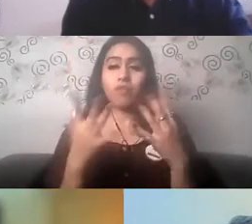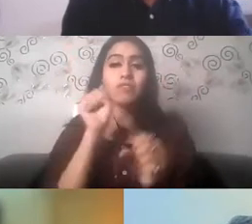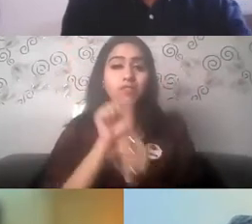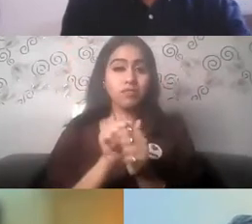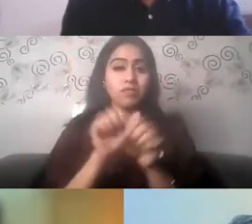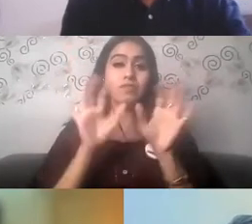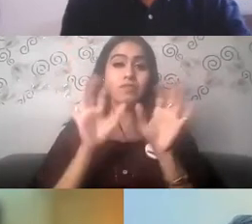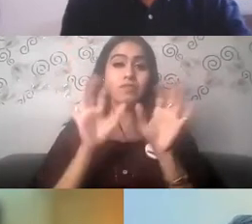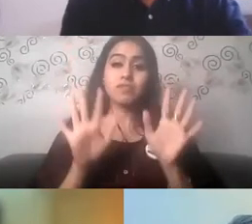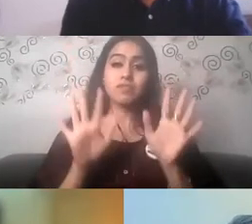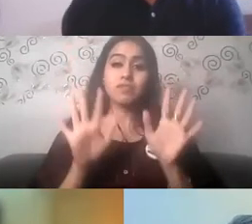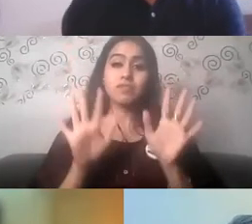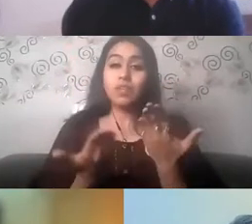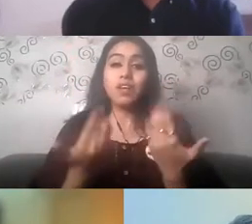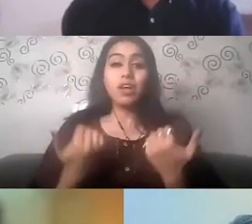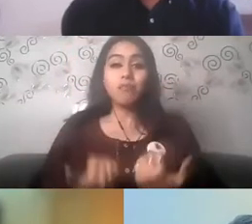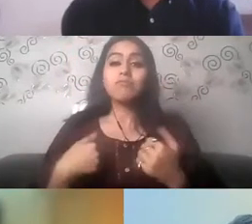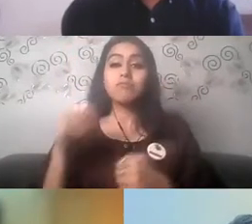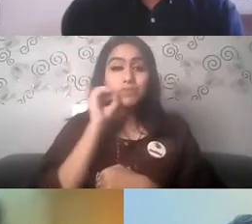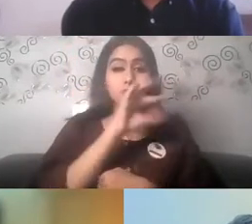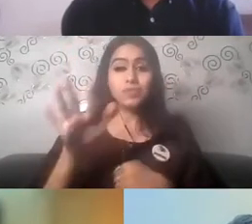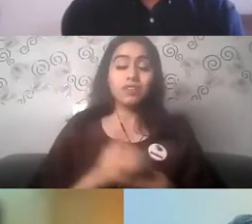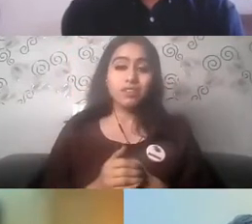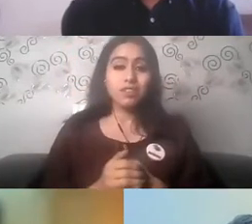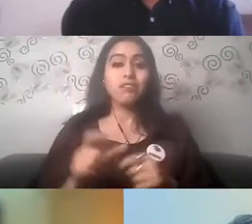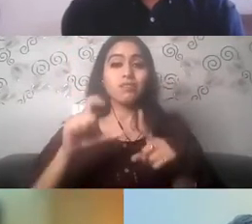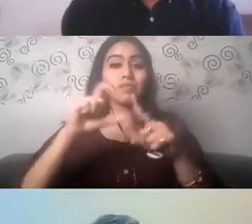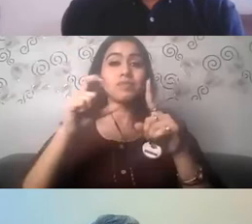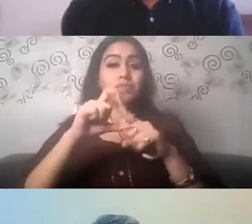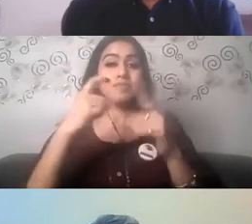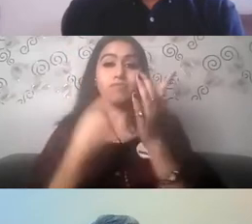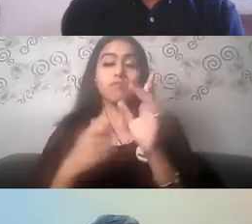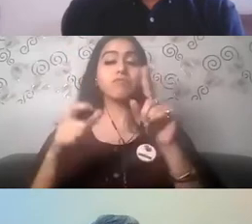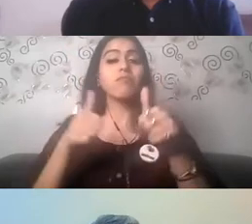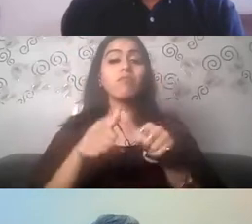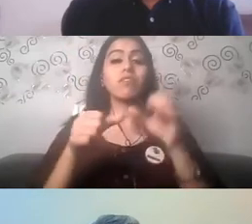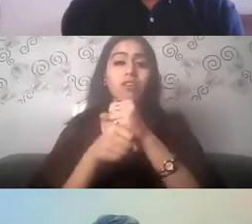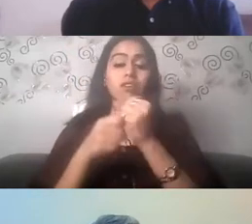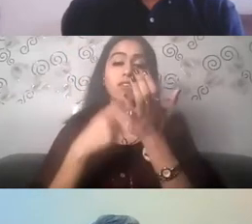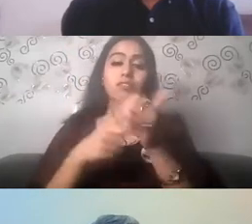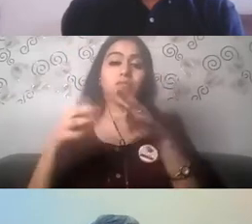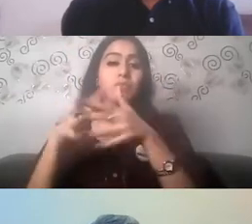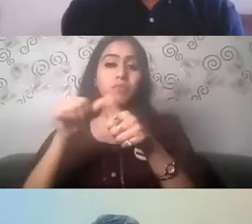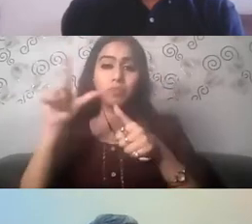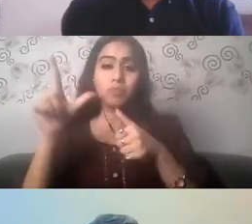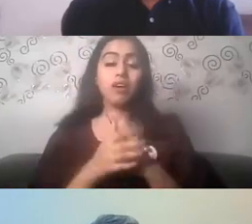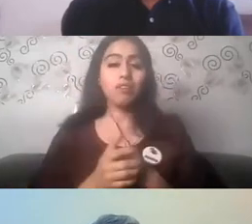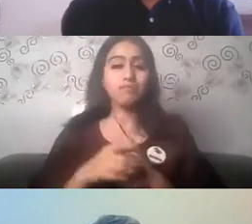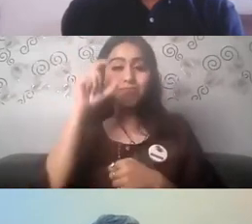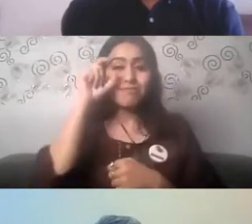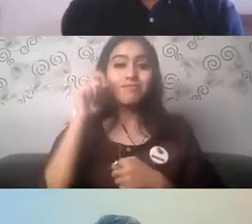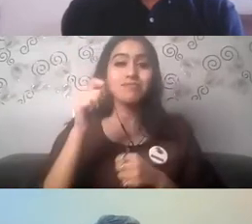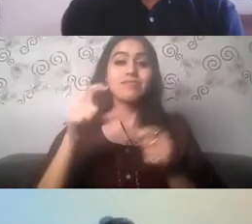So I would now hand over to Dr. Agarwal so he can share his vision for Sarthak and what